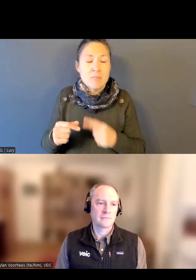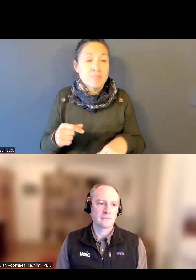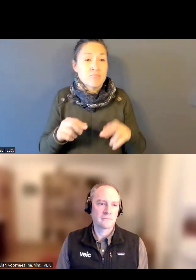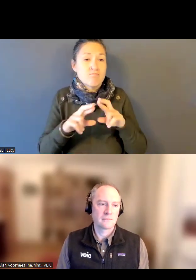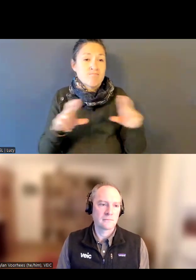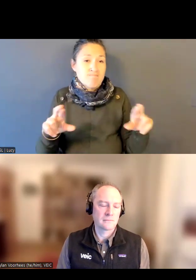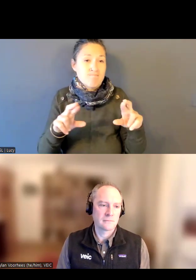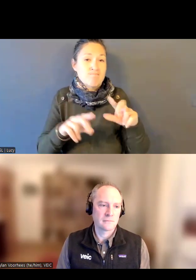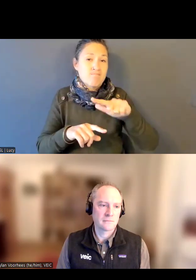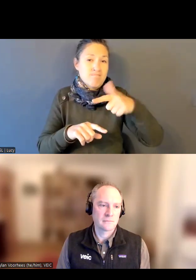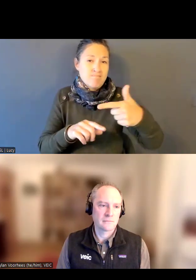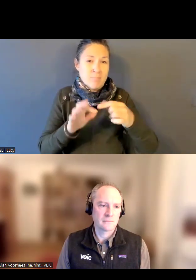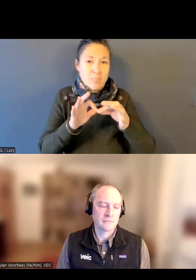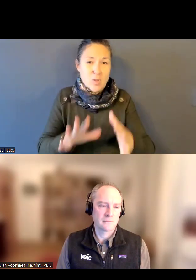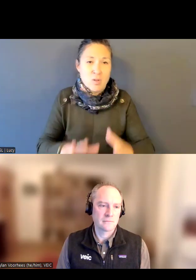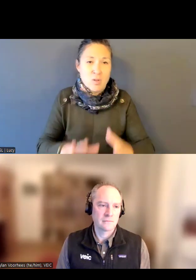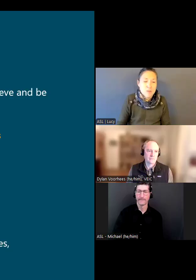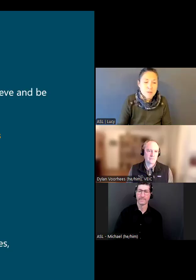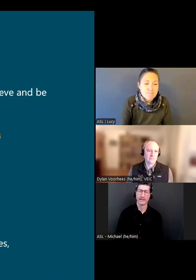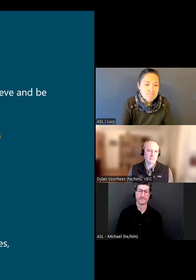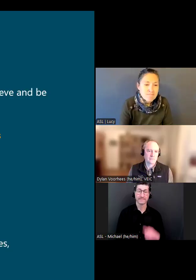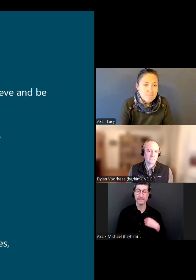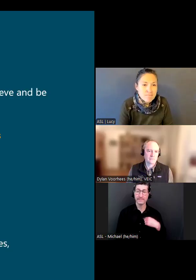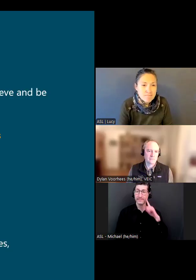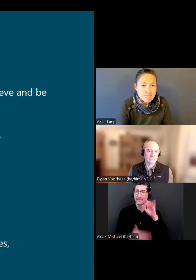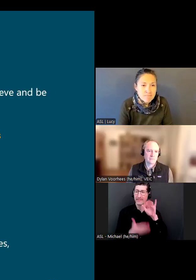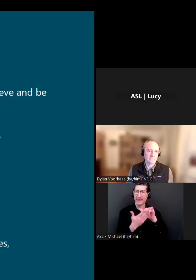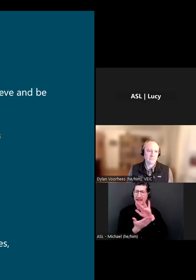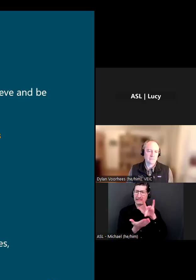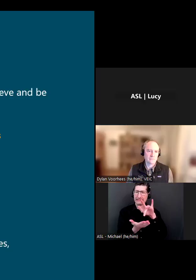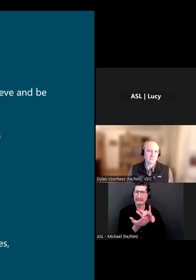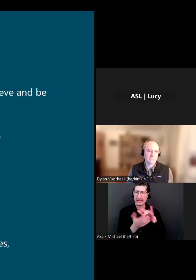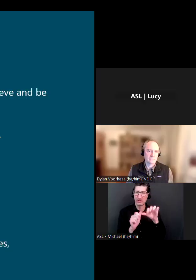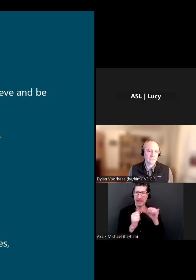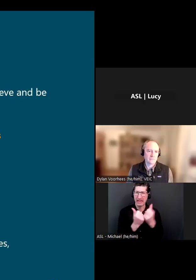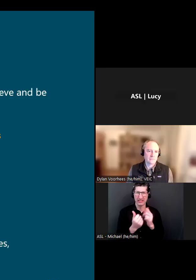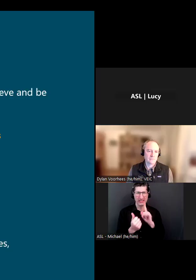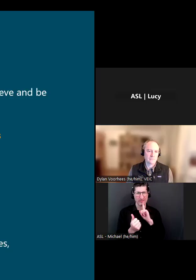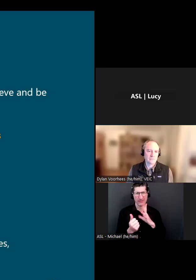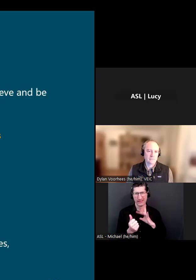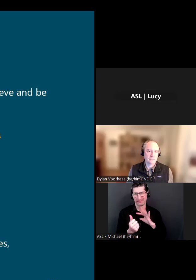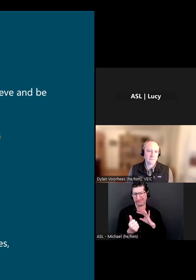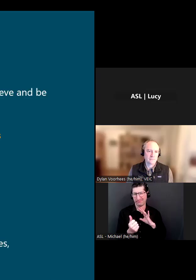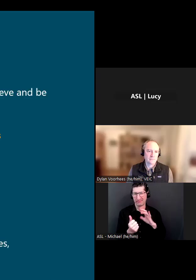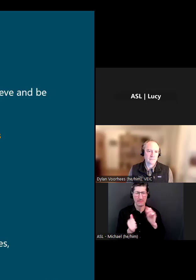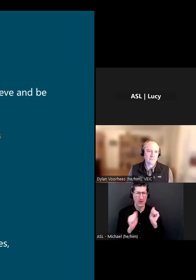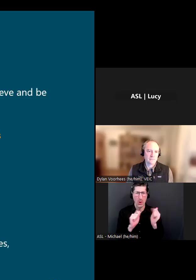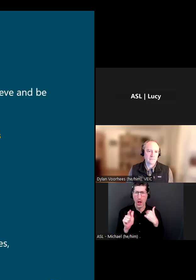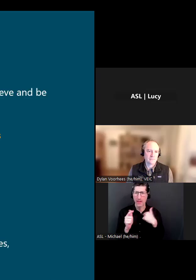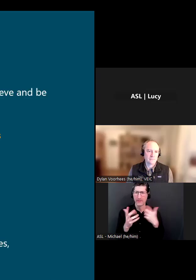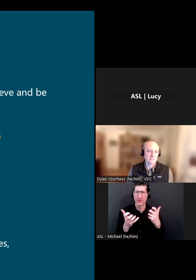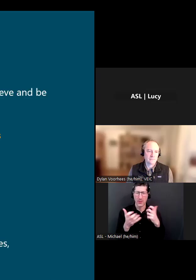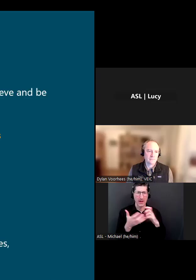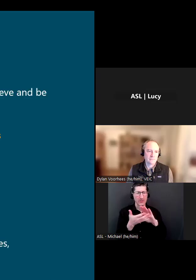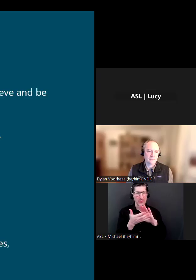really great, and I can speak from experience. And we all want to go green, and we all have all these really. I